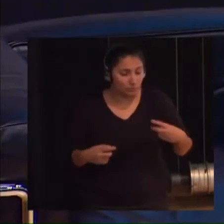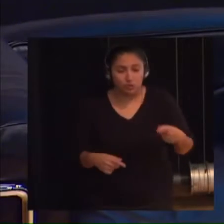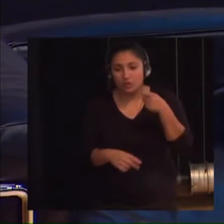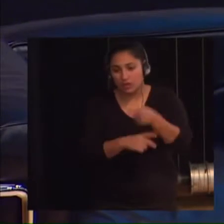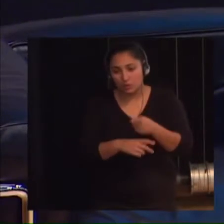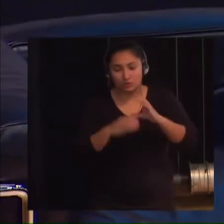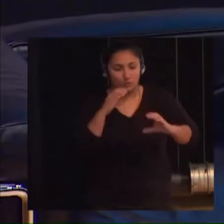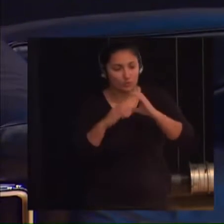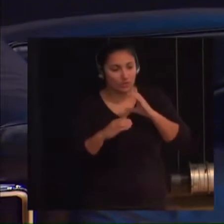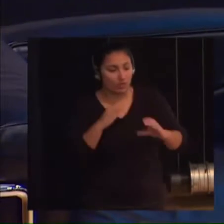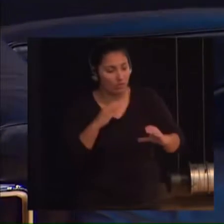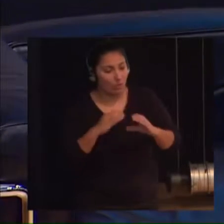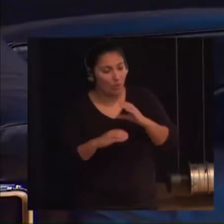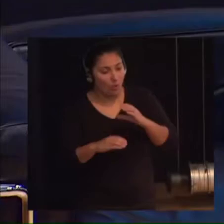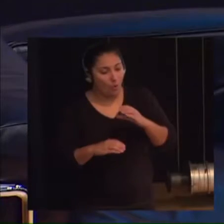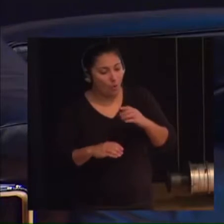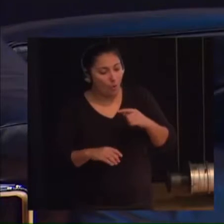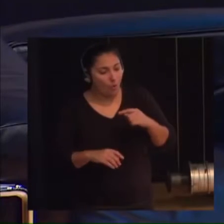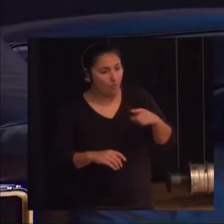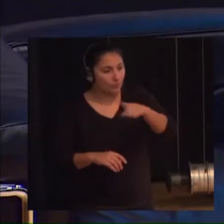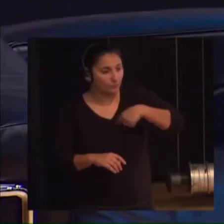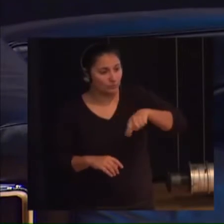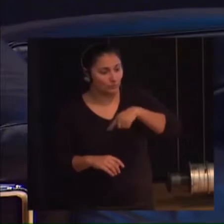the incentives that